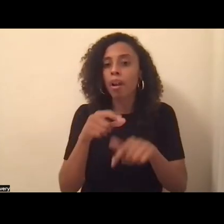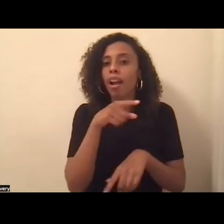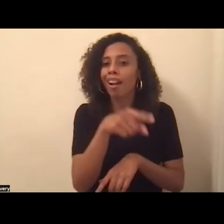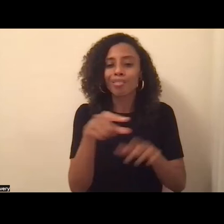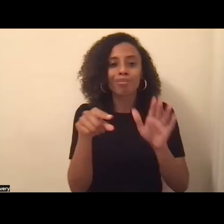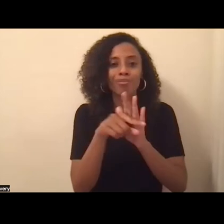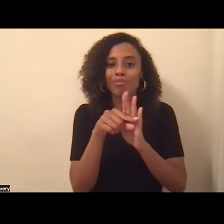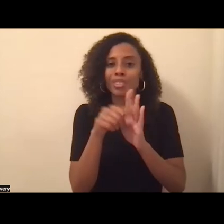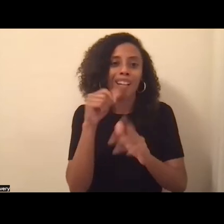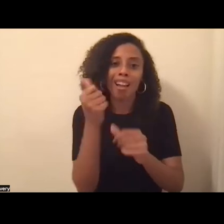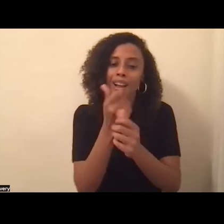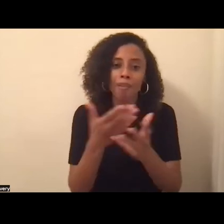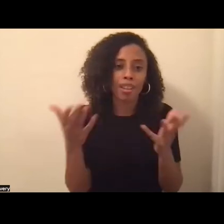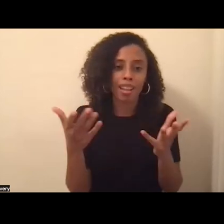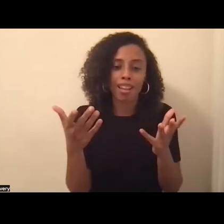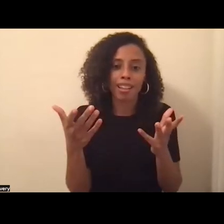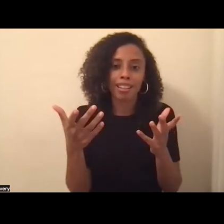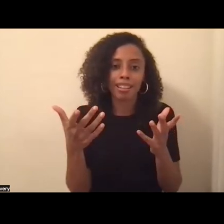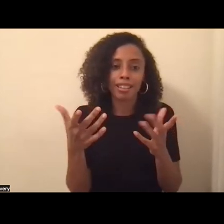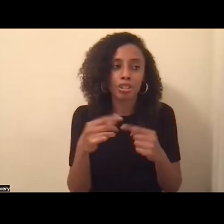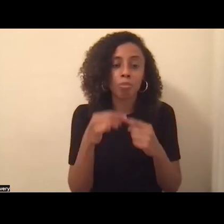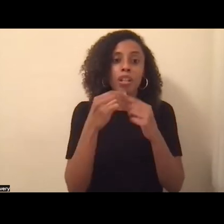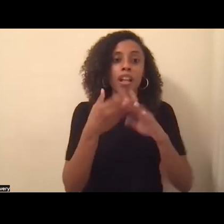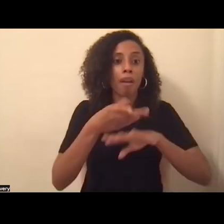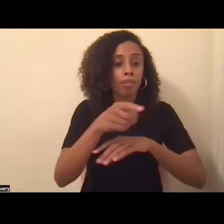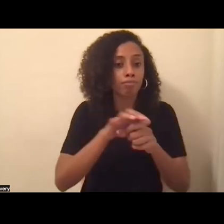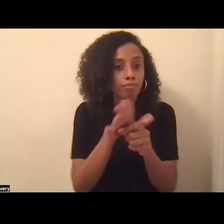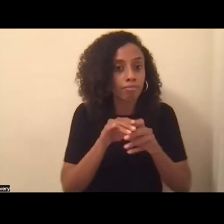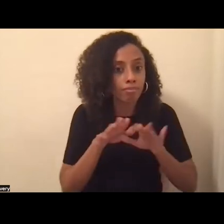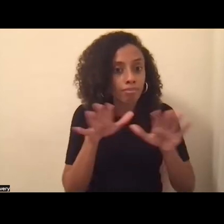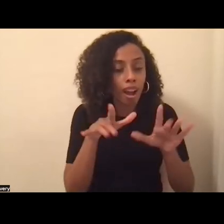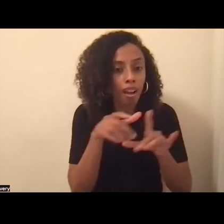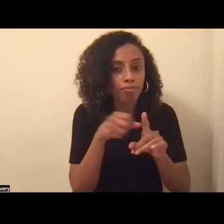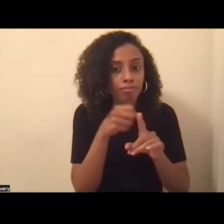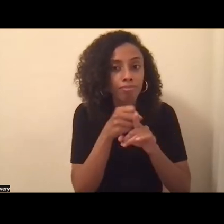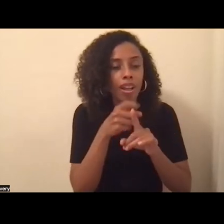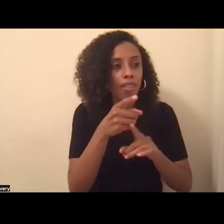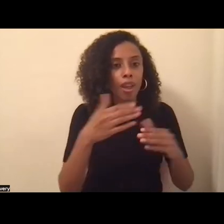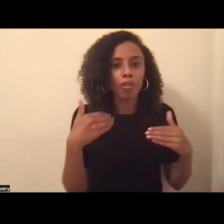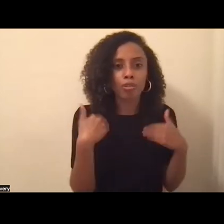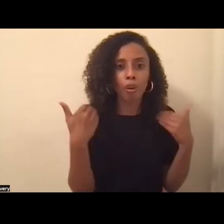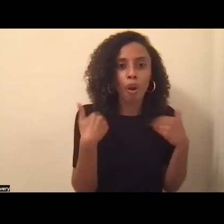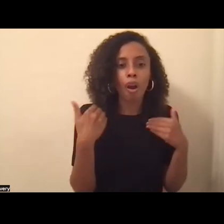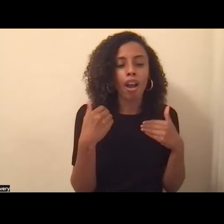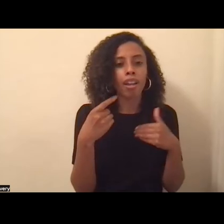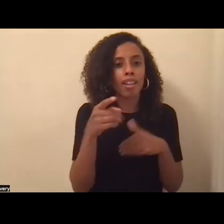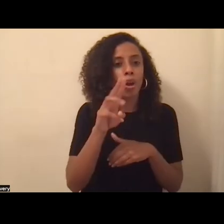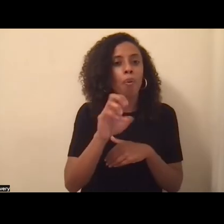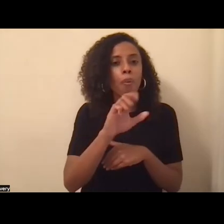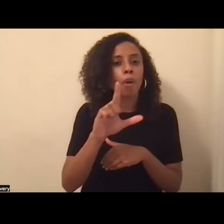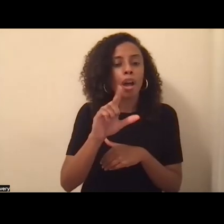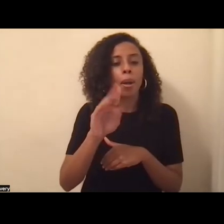aren't everything, especially coming out this pandemic. Their joy and their well-being is really